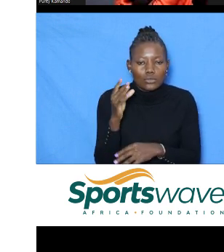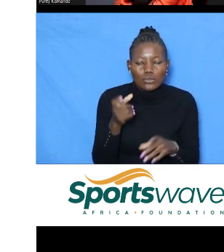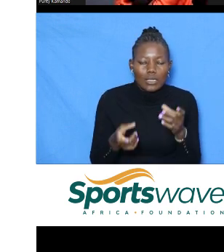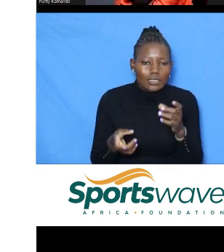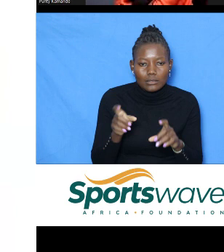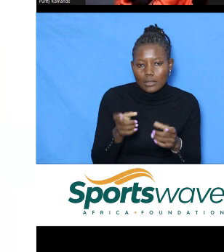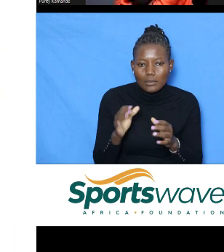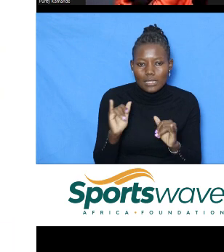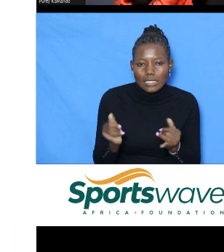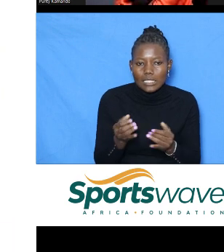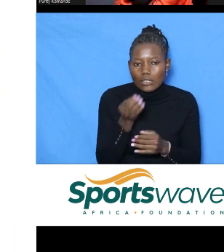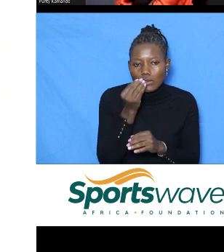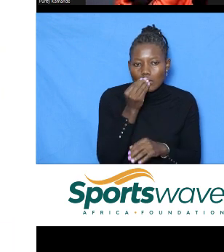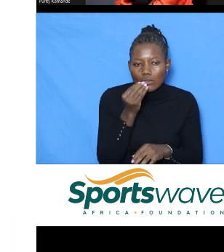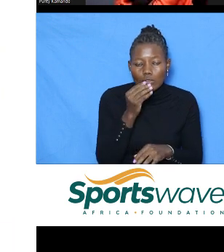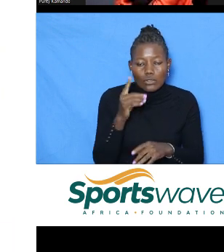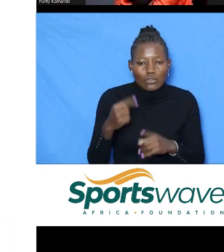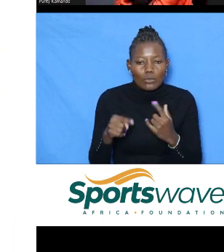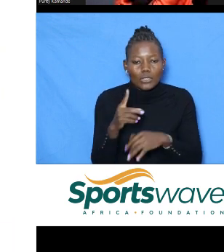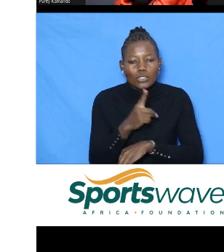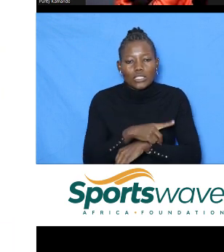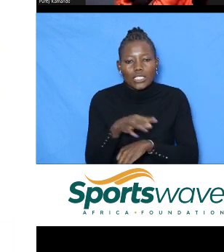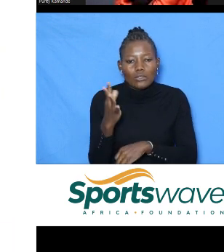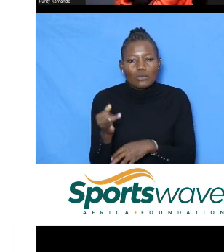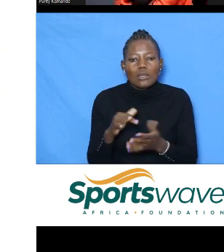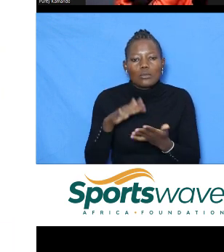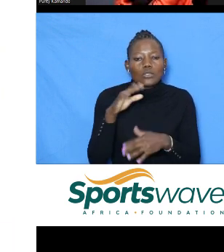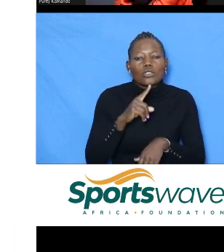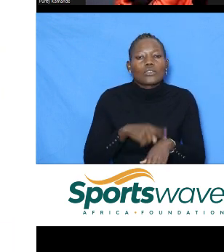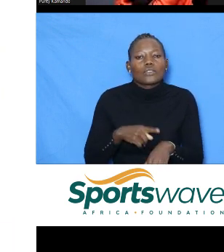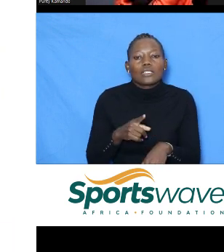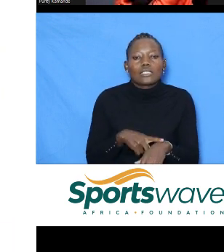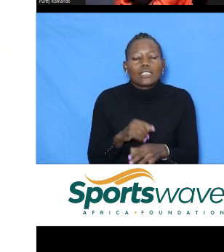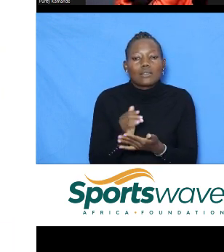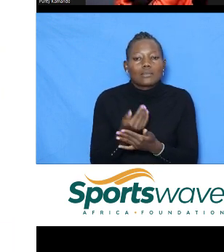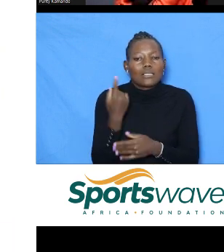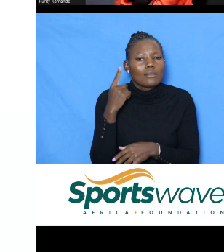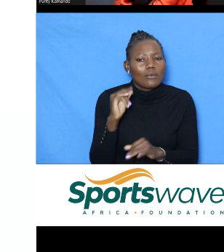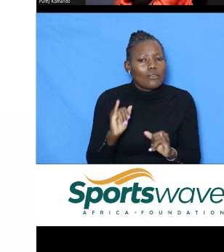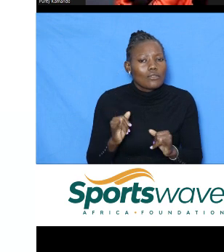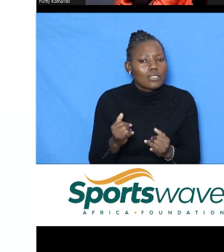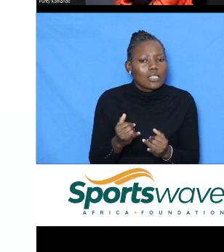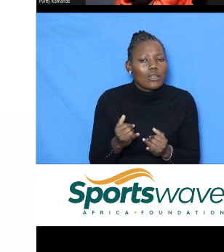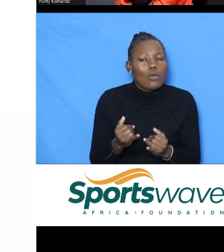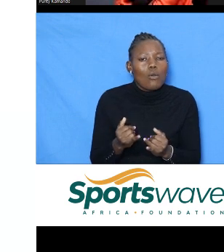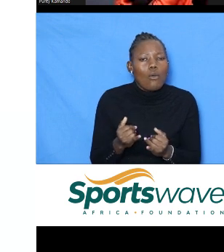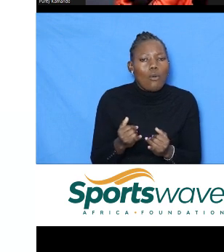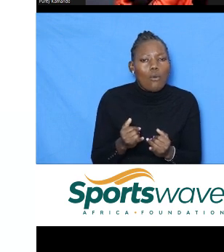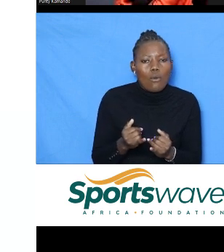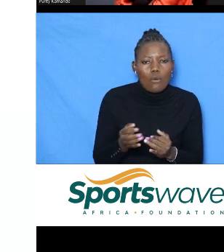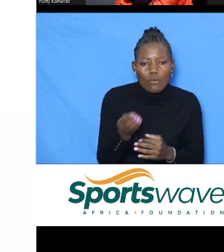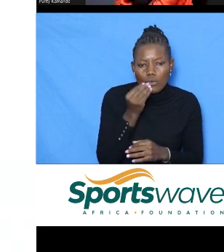new foods on competition day, because most of the time you will find that some of these new foods end up having